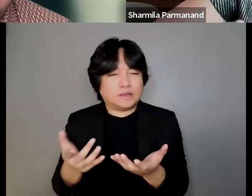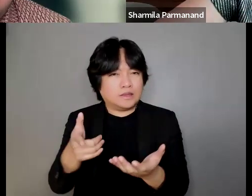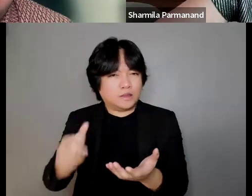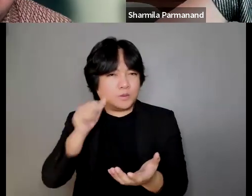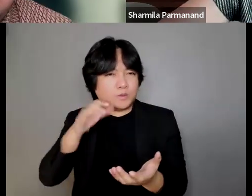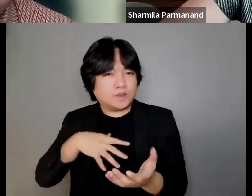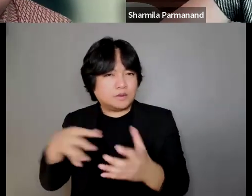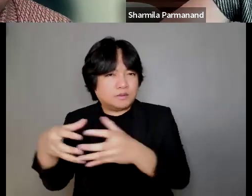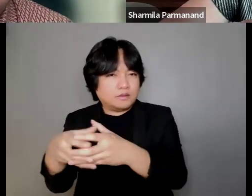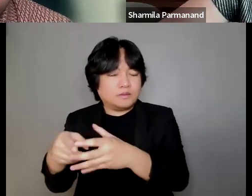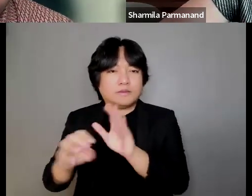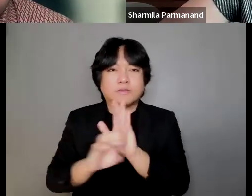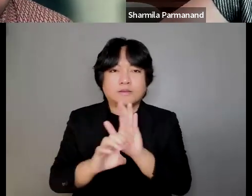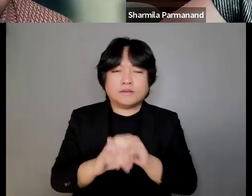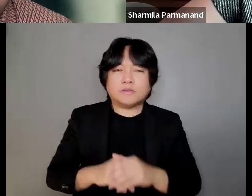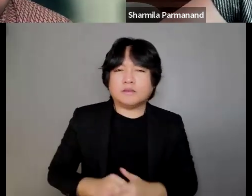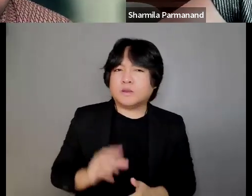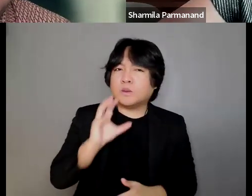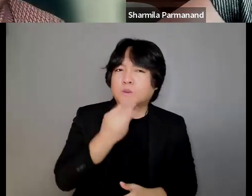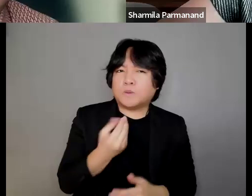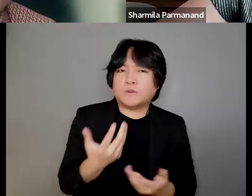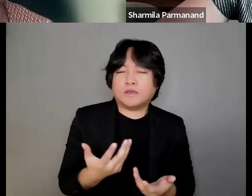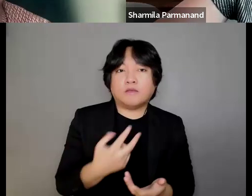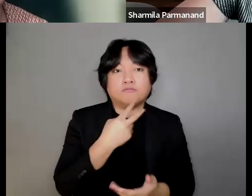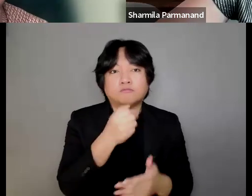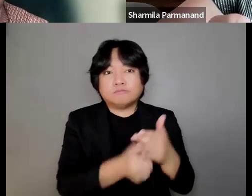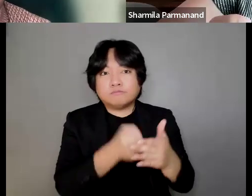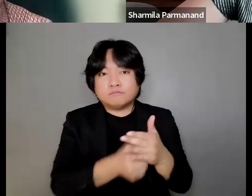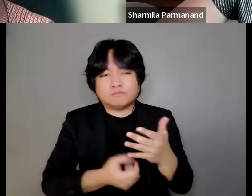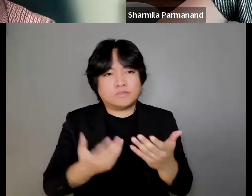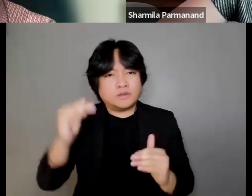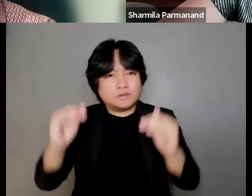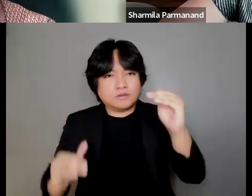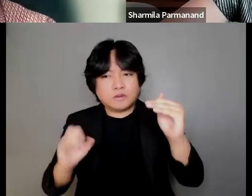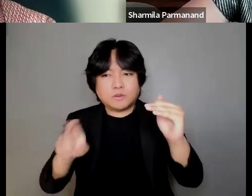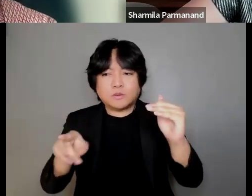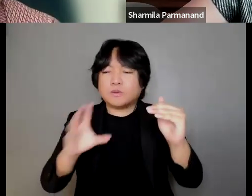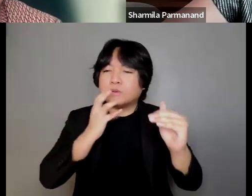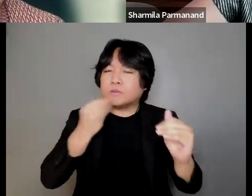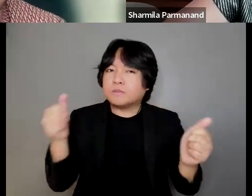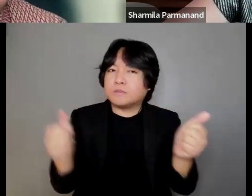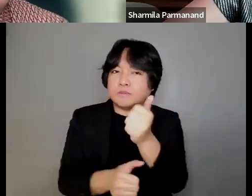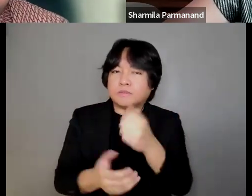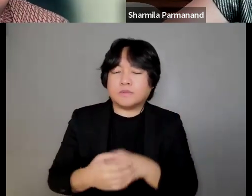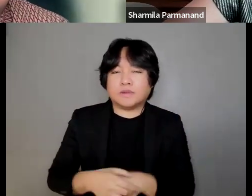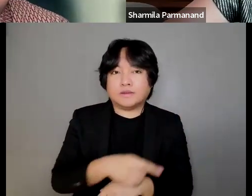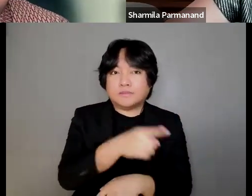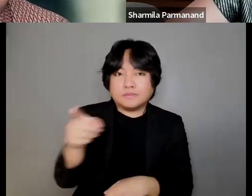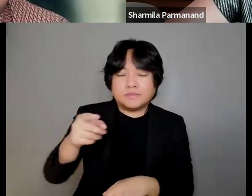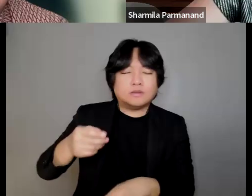example, whose voices dominate, whose interests dominate, especially if we look at colonial